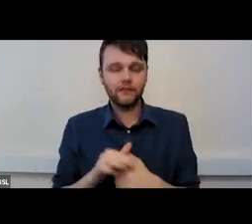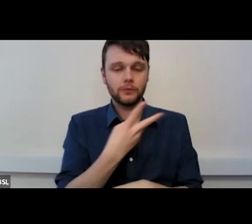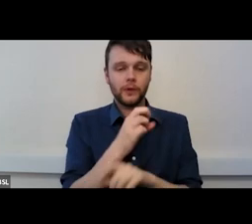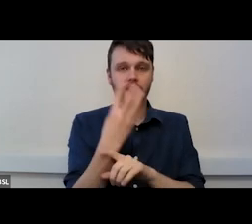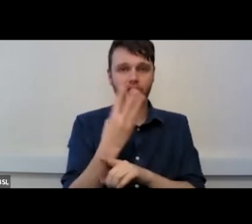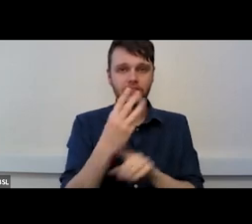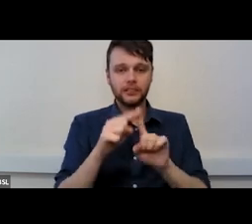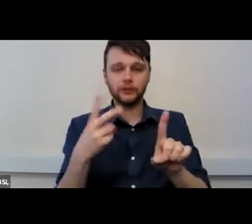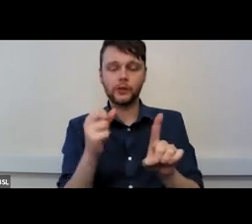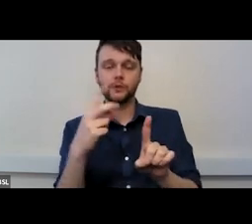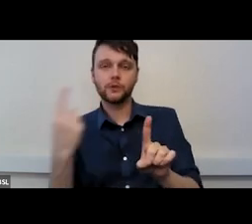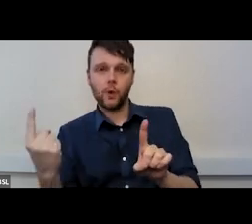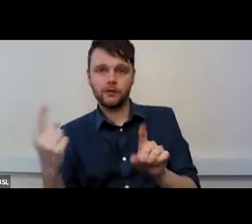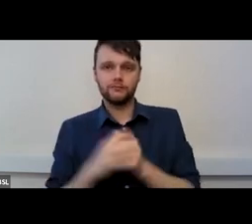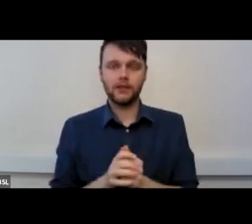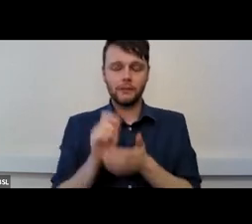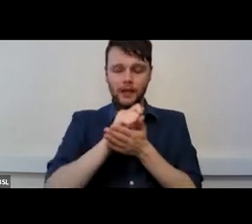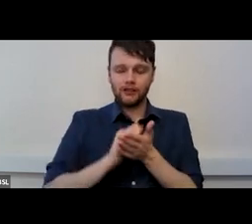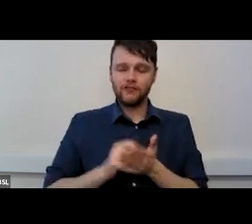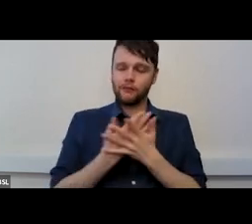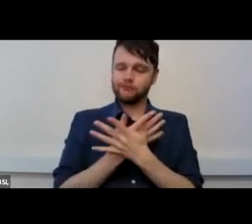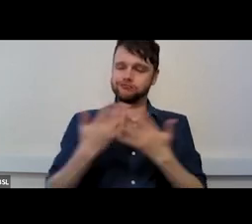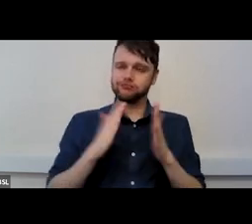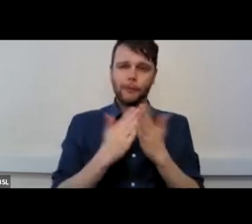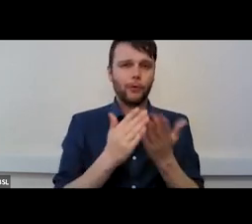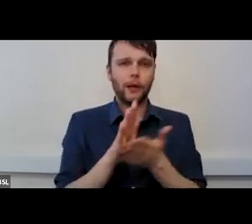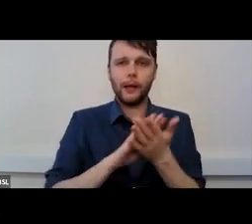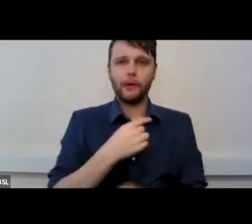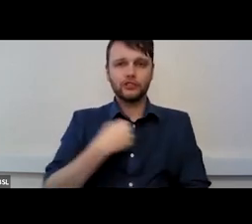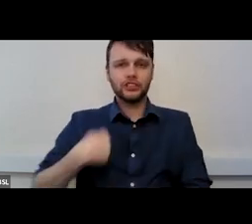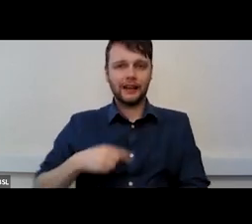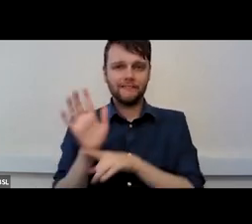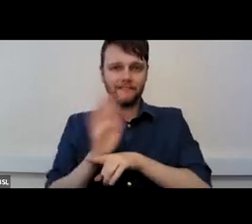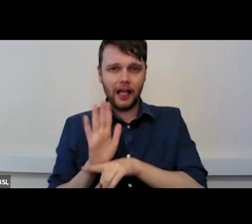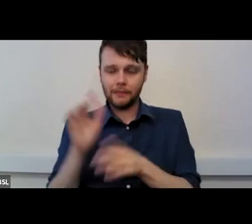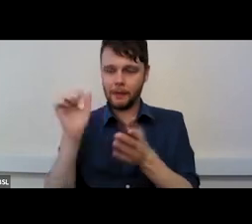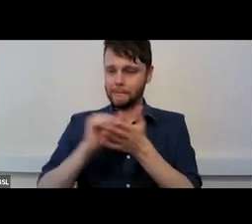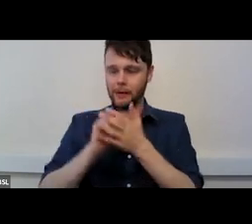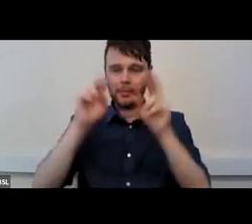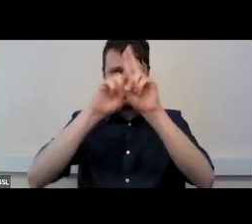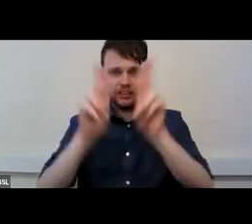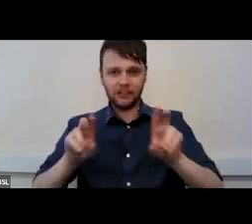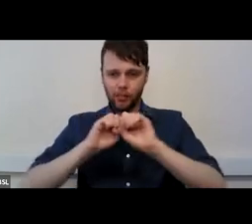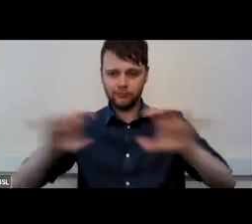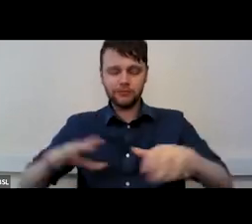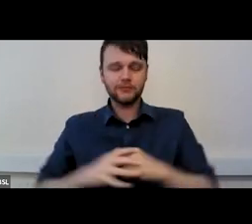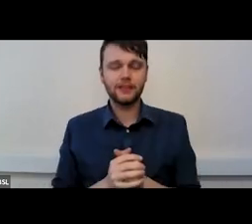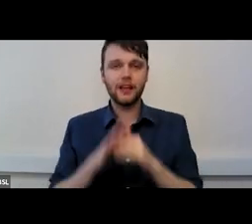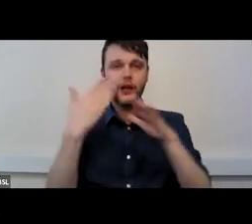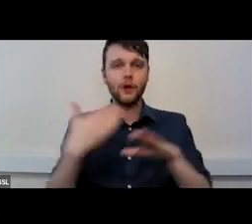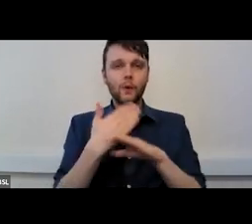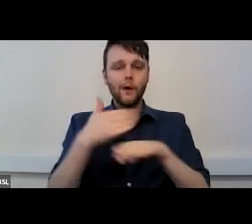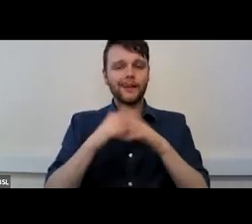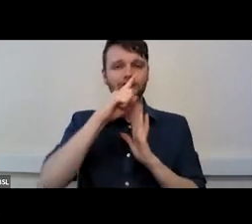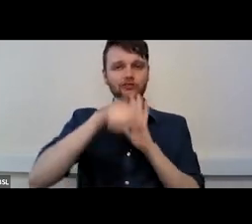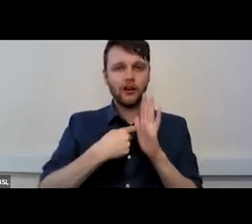2021. He's the author of many books and articles on Chinese film published internationally, with his work appearing in journals